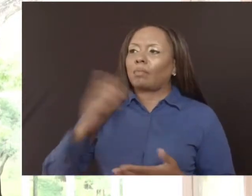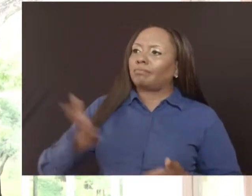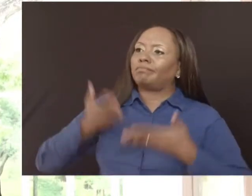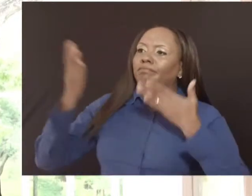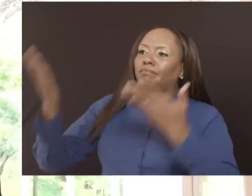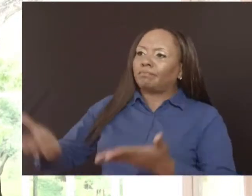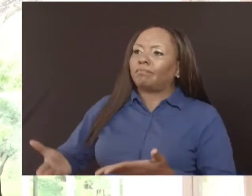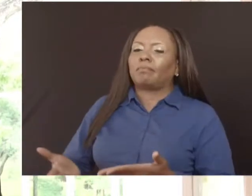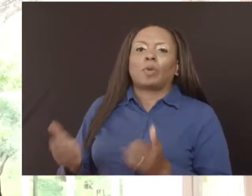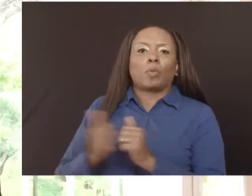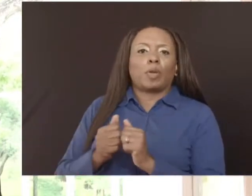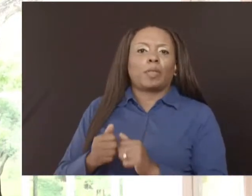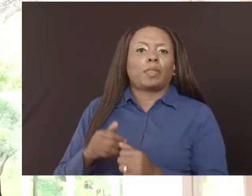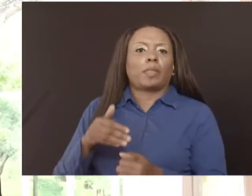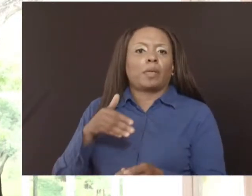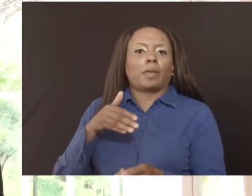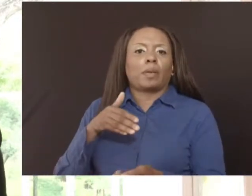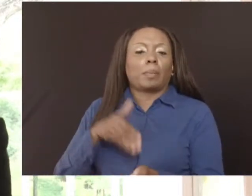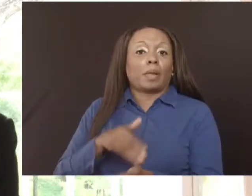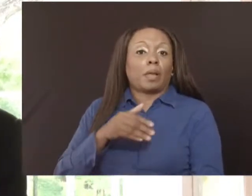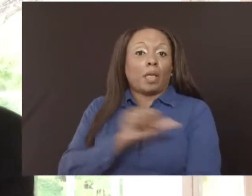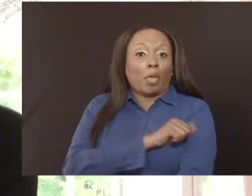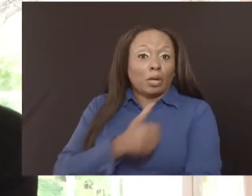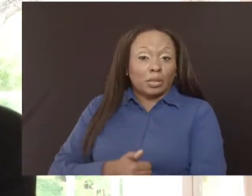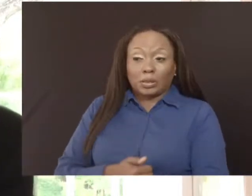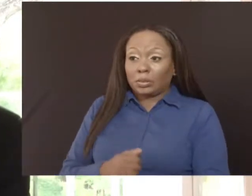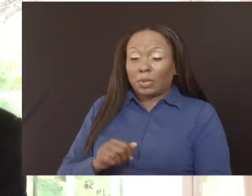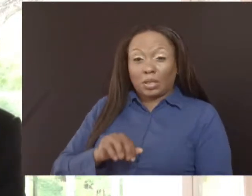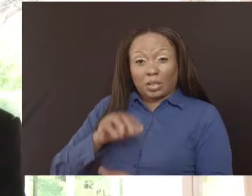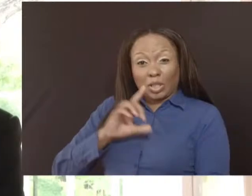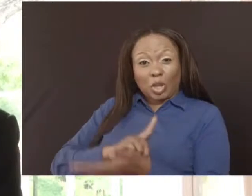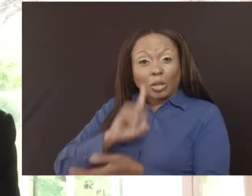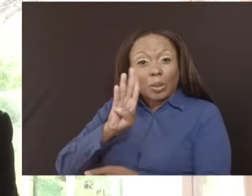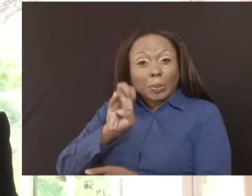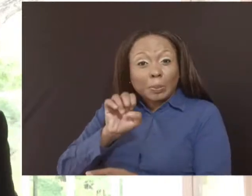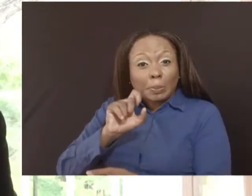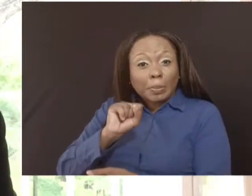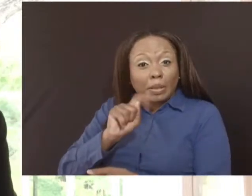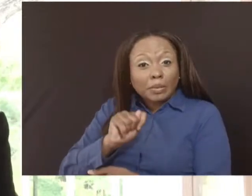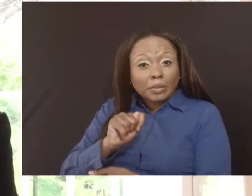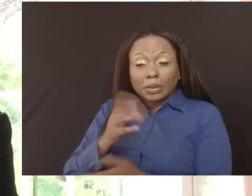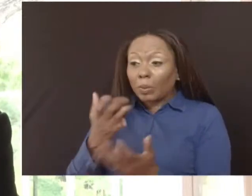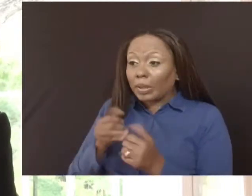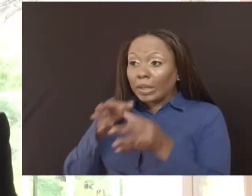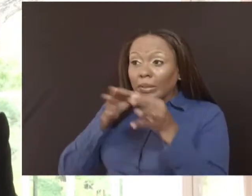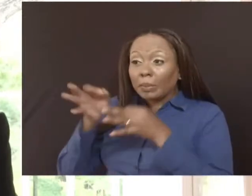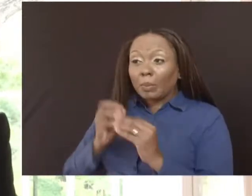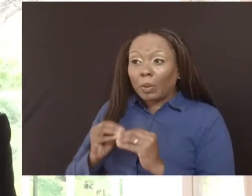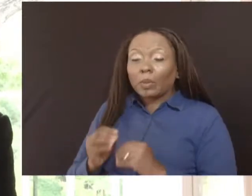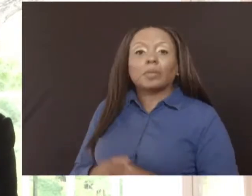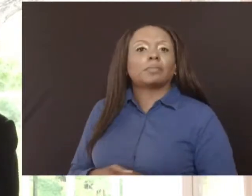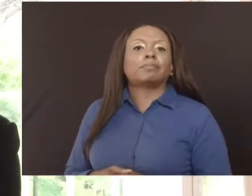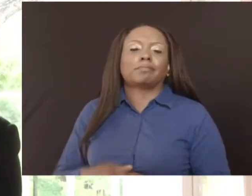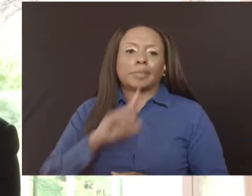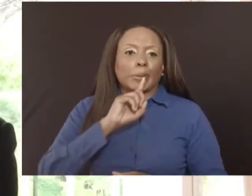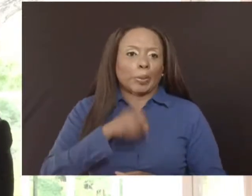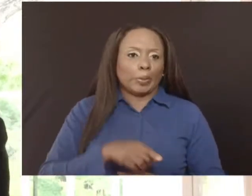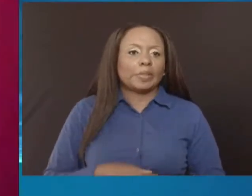on your behalf. Dr. Best, would you want to comment on that in any way? Sure, Mr.